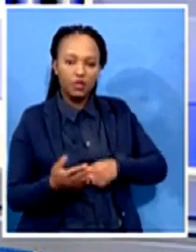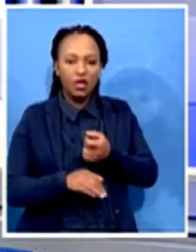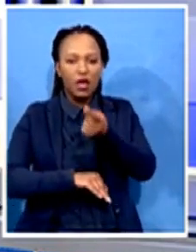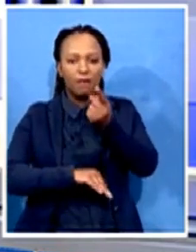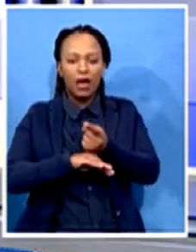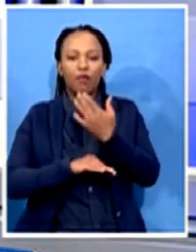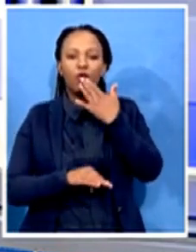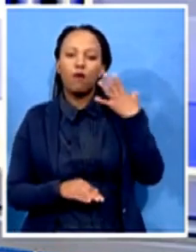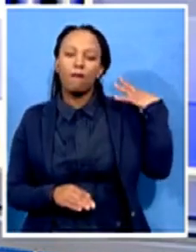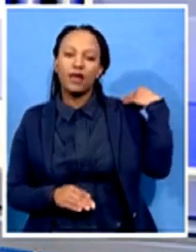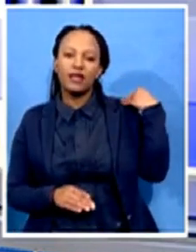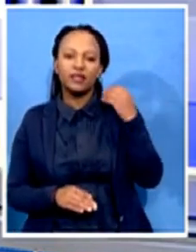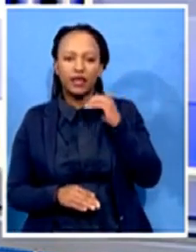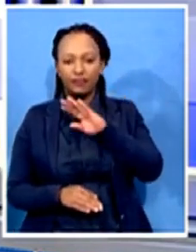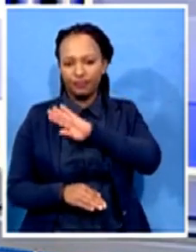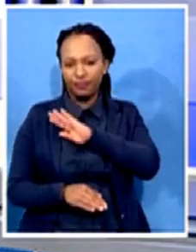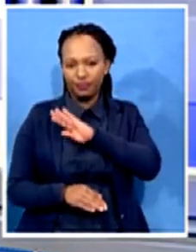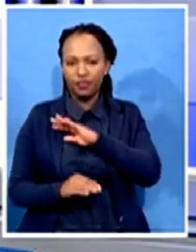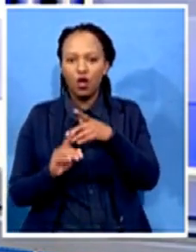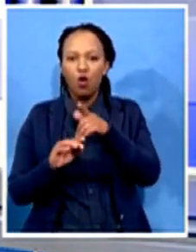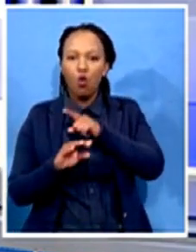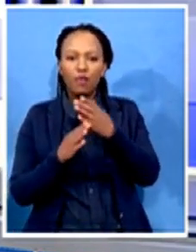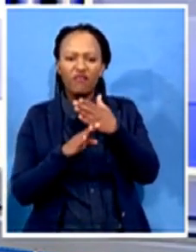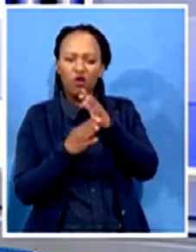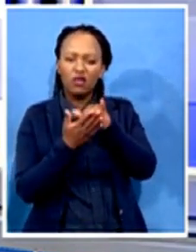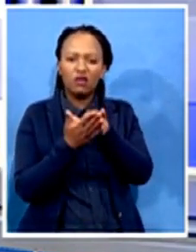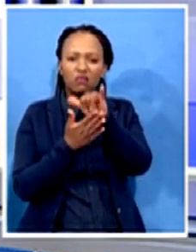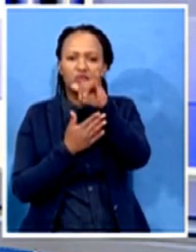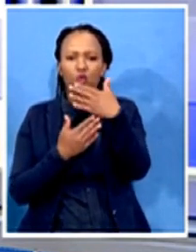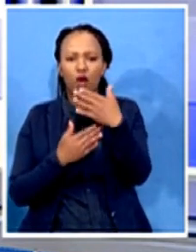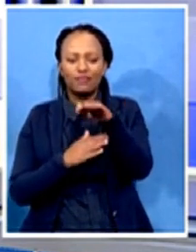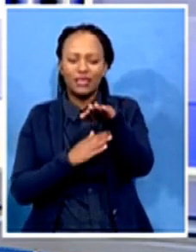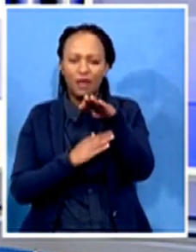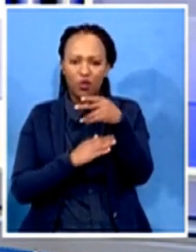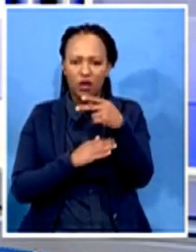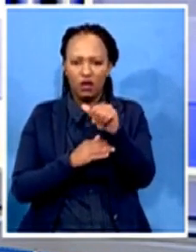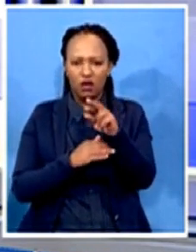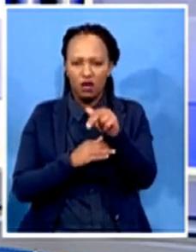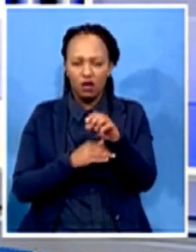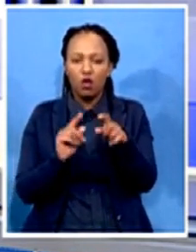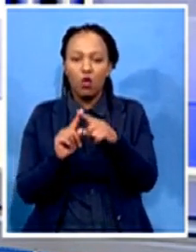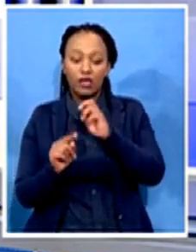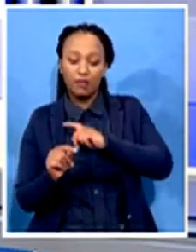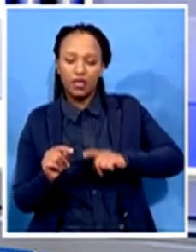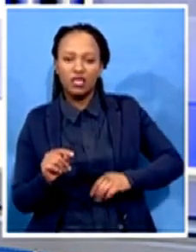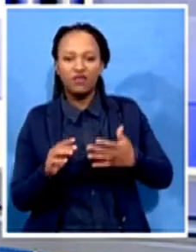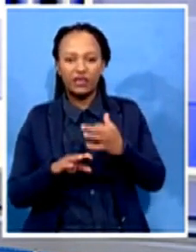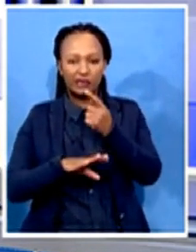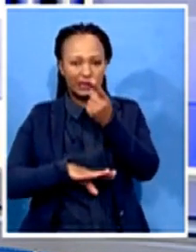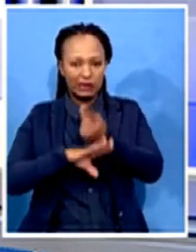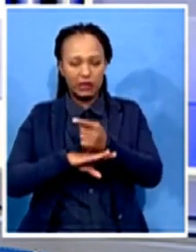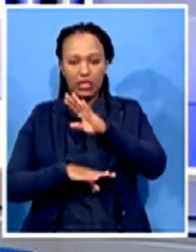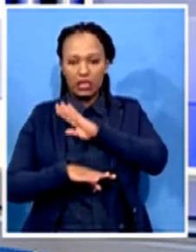And the statement goes on to say that the President has issued the Minister of Defense and Military Veterans and Nosiviwe Mapisa-Nqakula